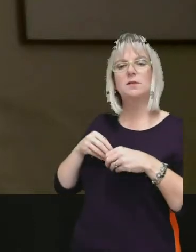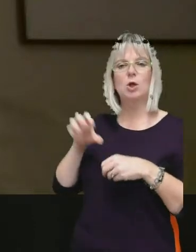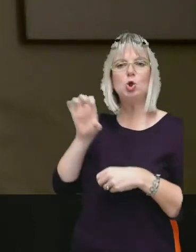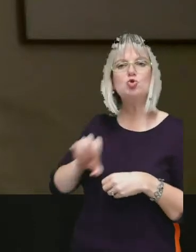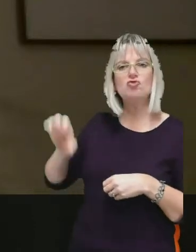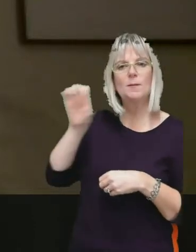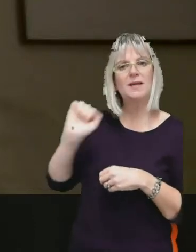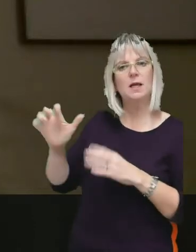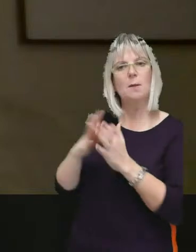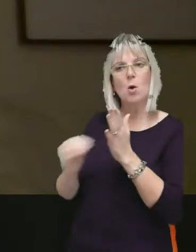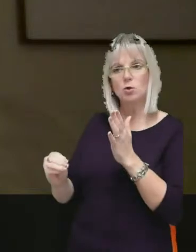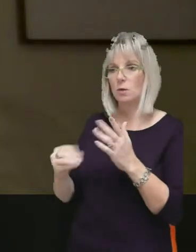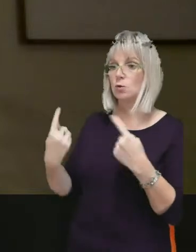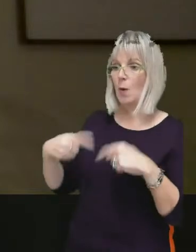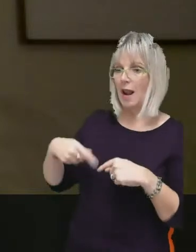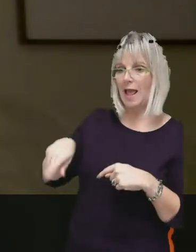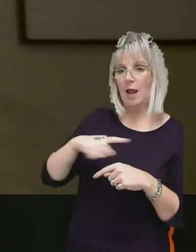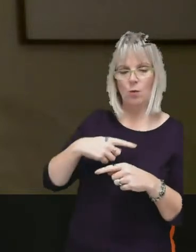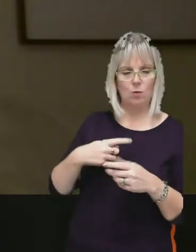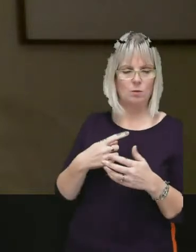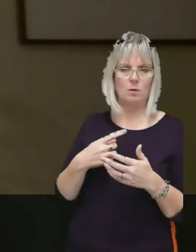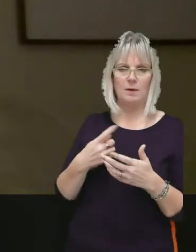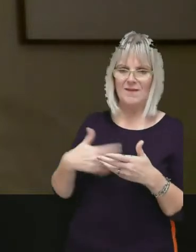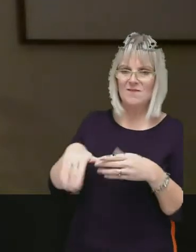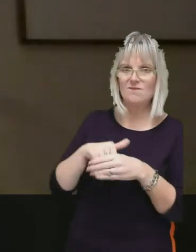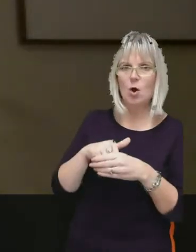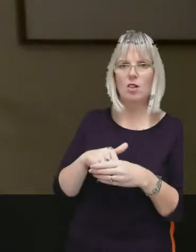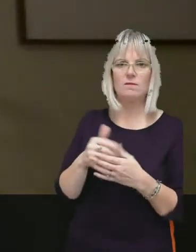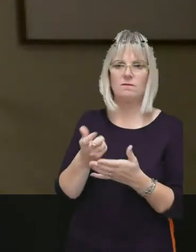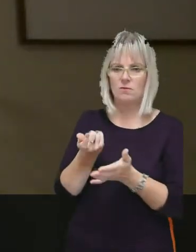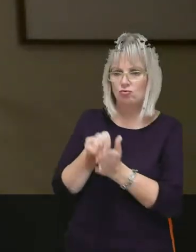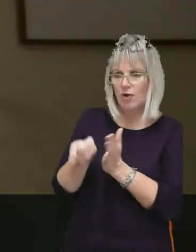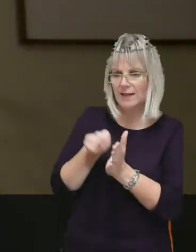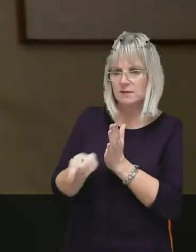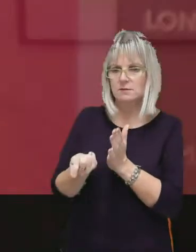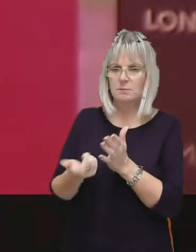and take part in communities long term?